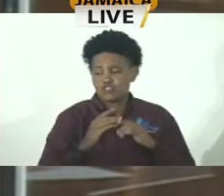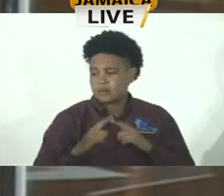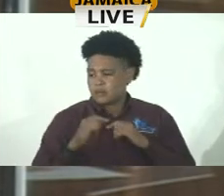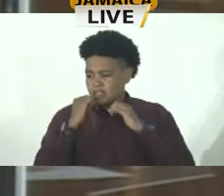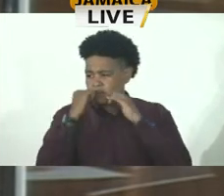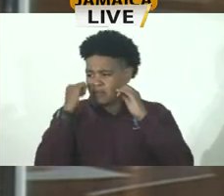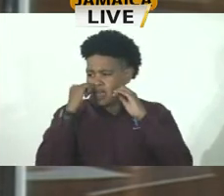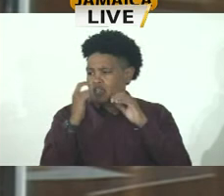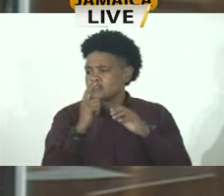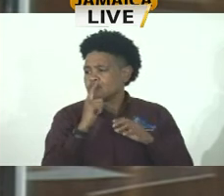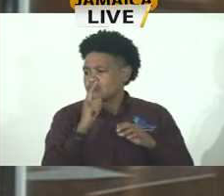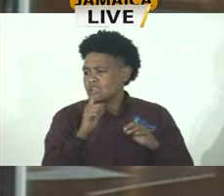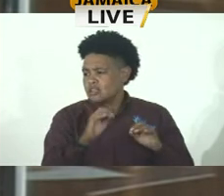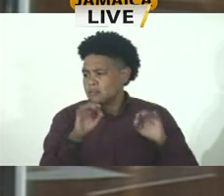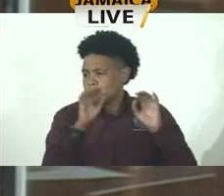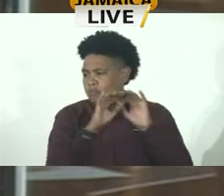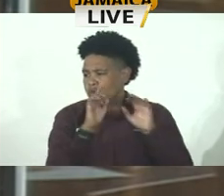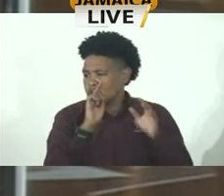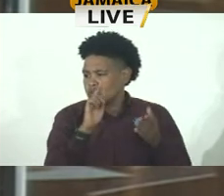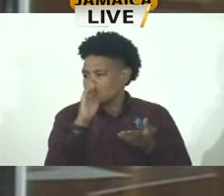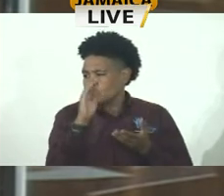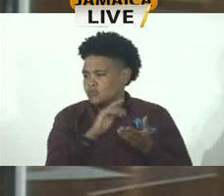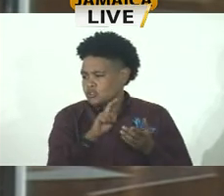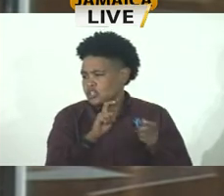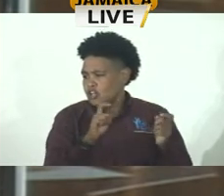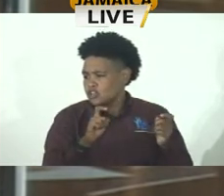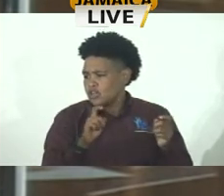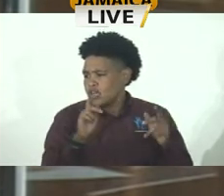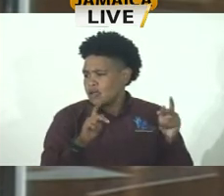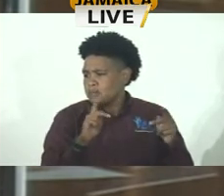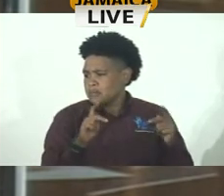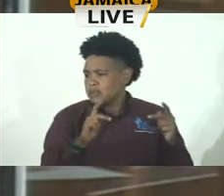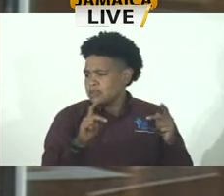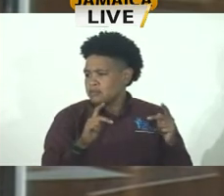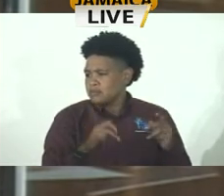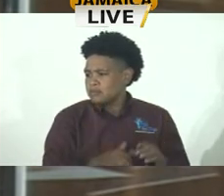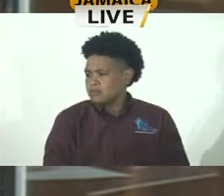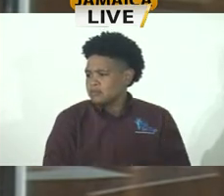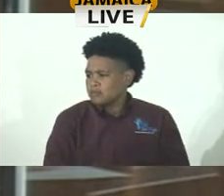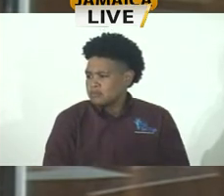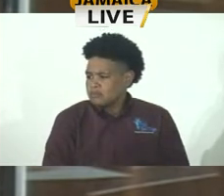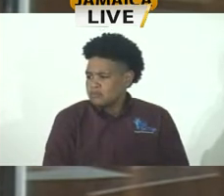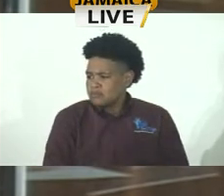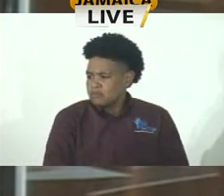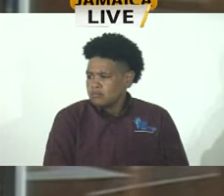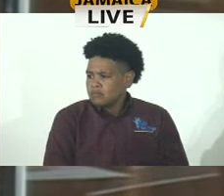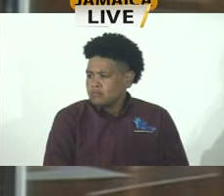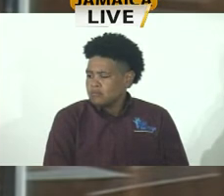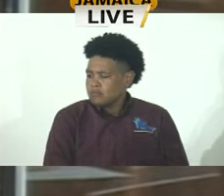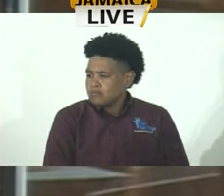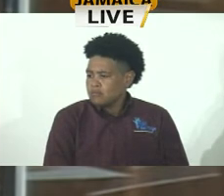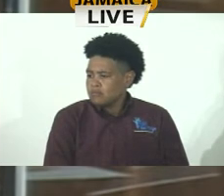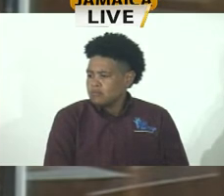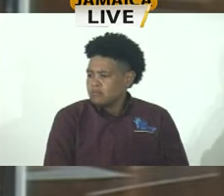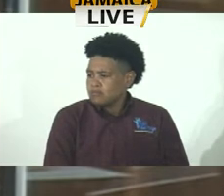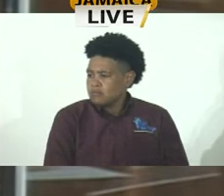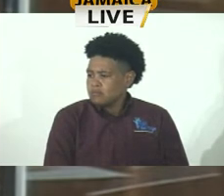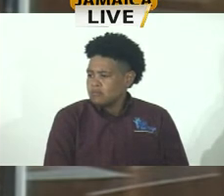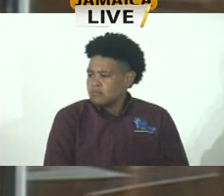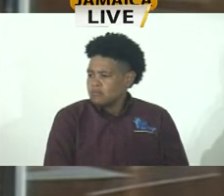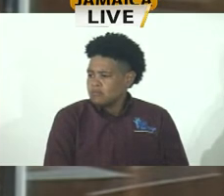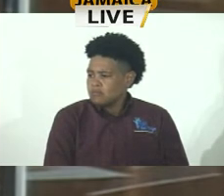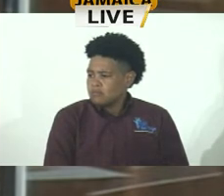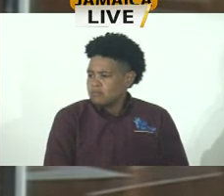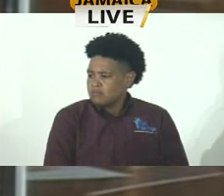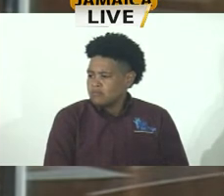in bringing this under control and people's sense of personal responsibility and compliance generally